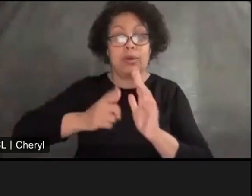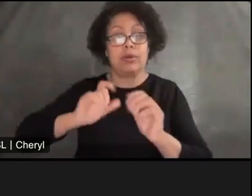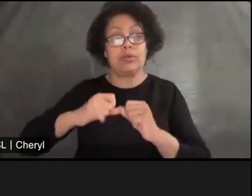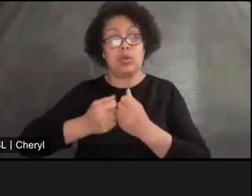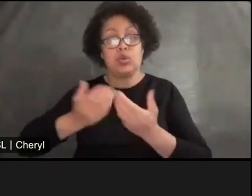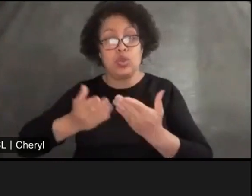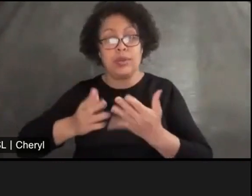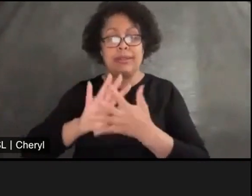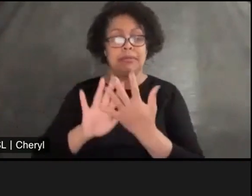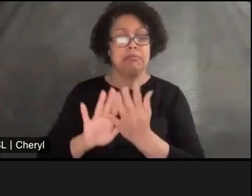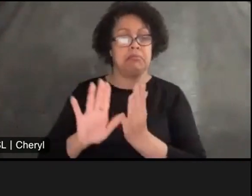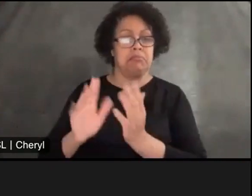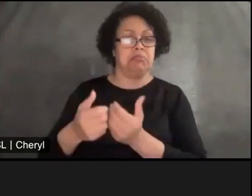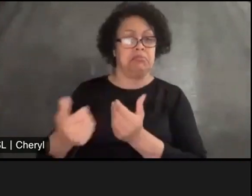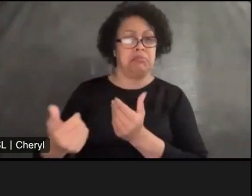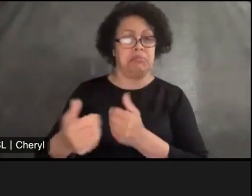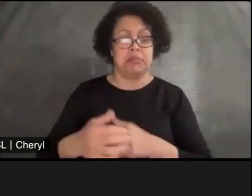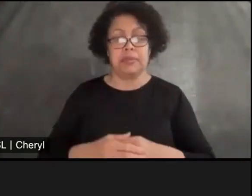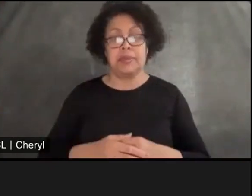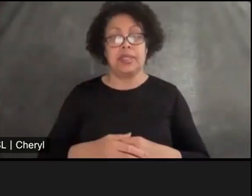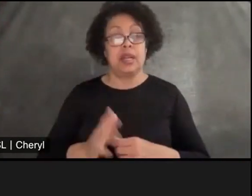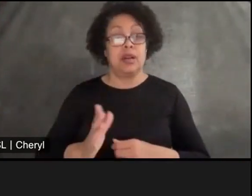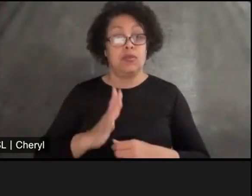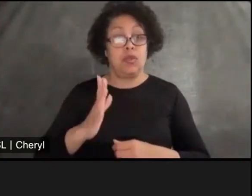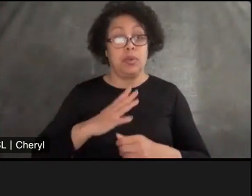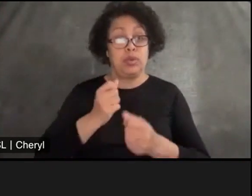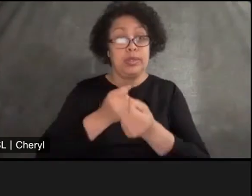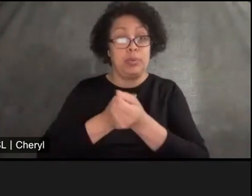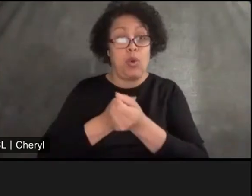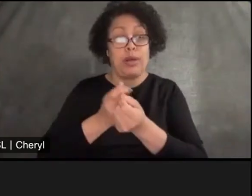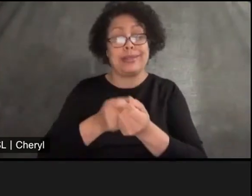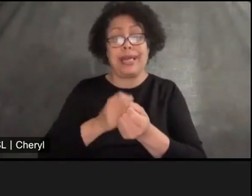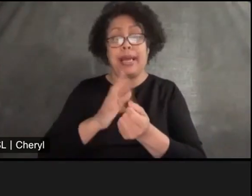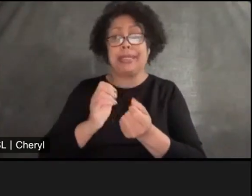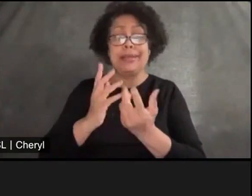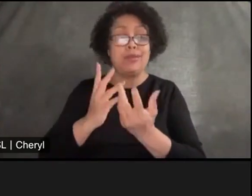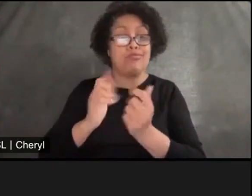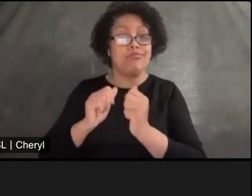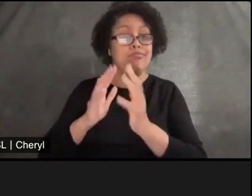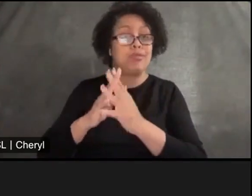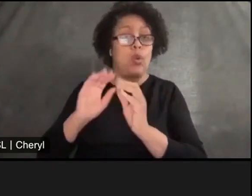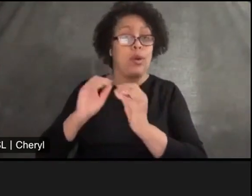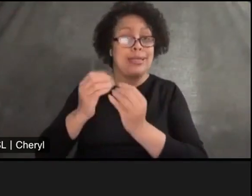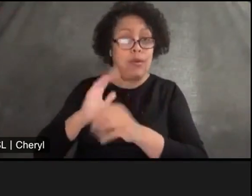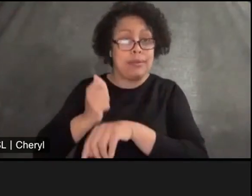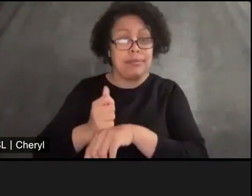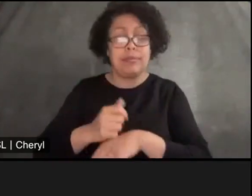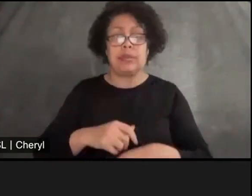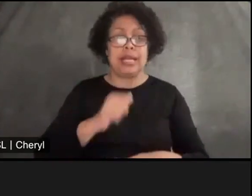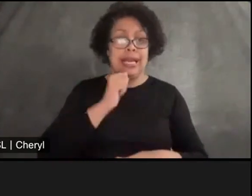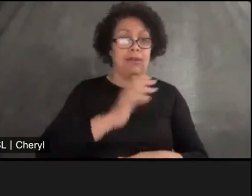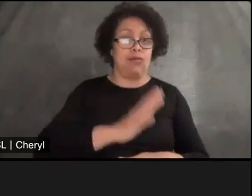Formal supports could be established organizations, informal could be family and friends.